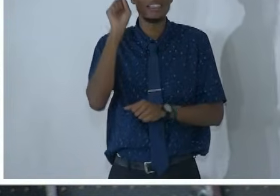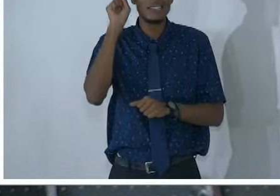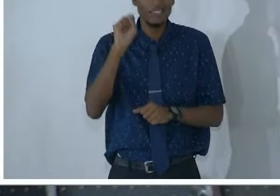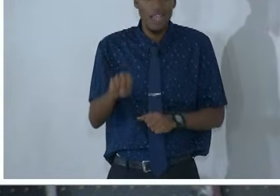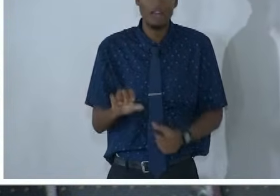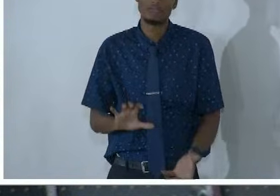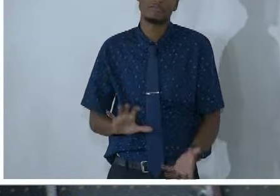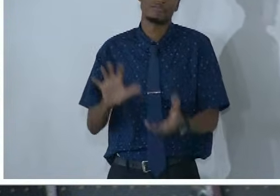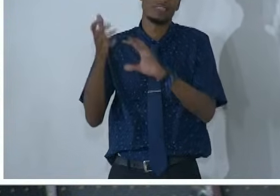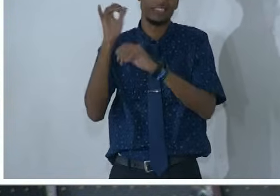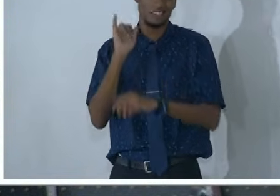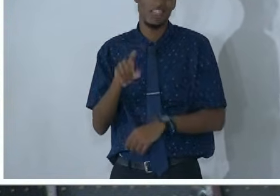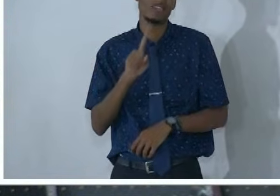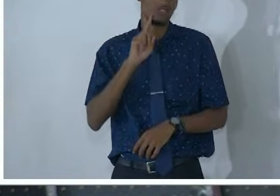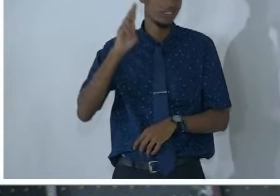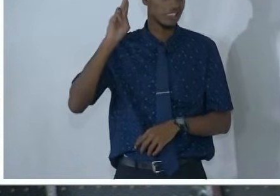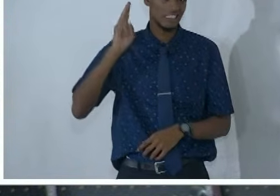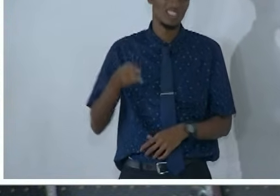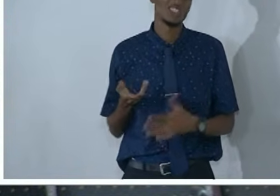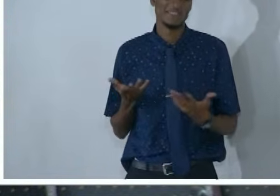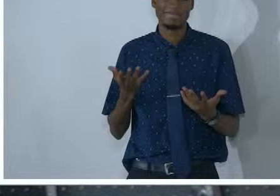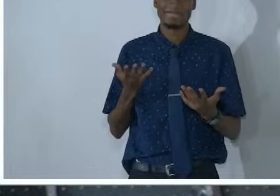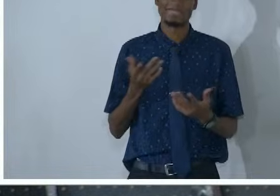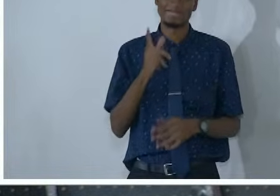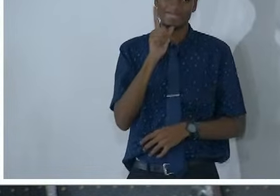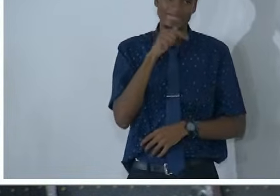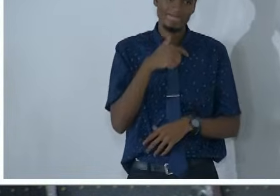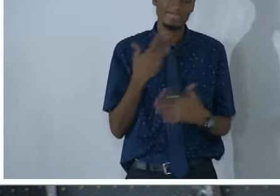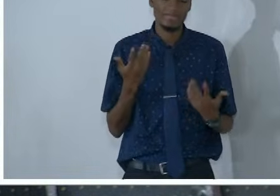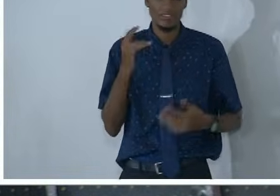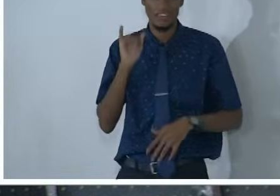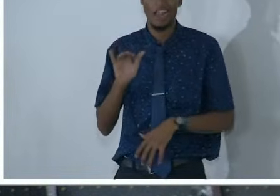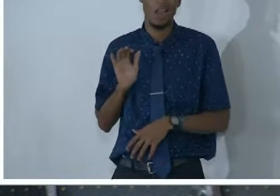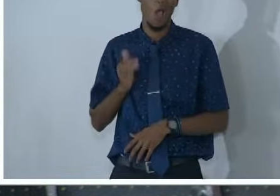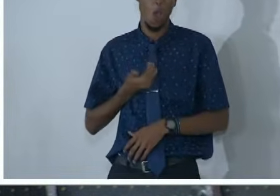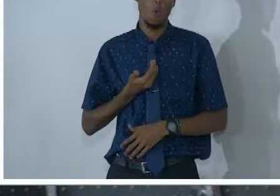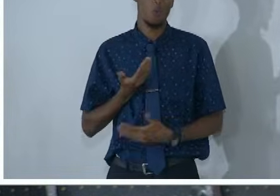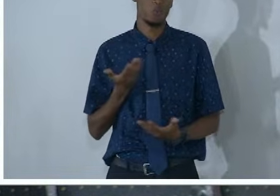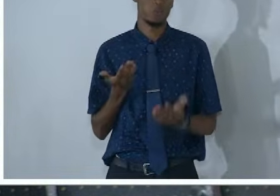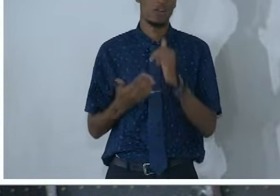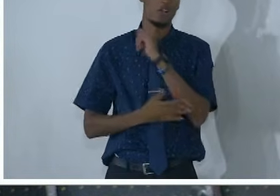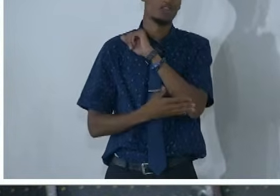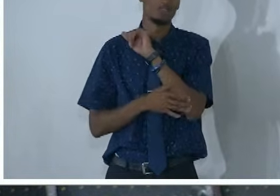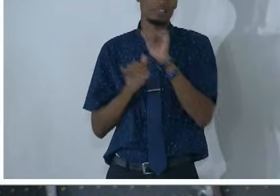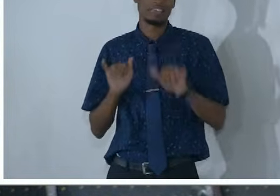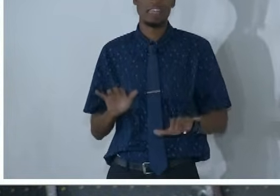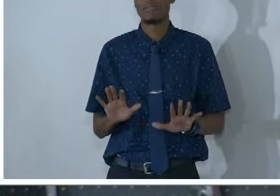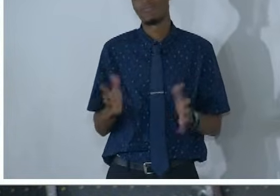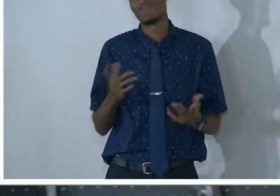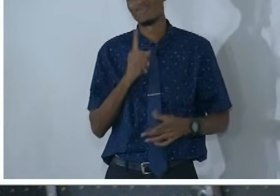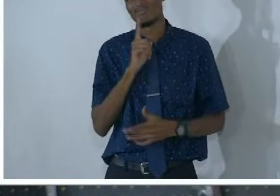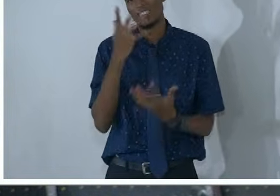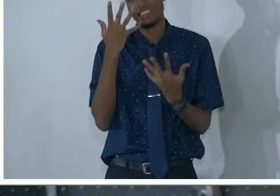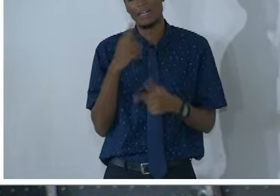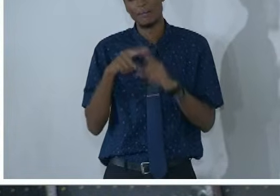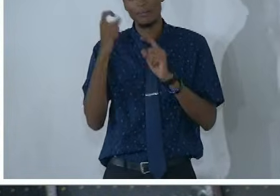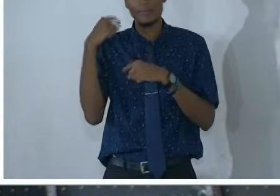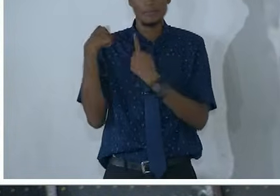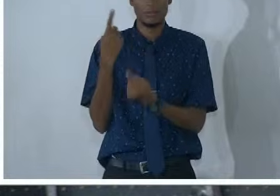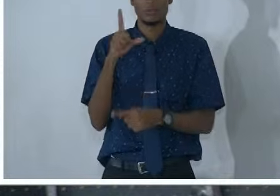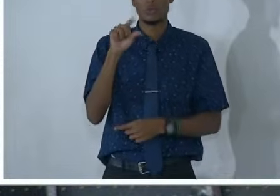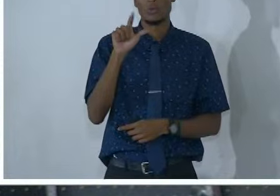that's the history, unfortunately, of our community and our country. And the data supports that. In 2024, a total